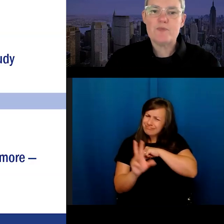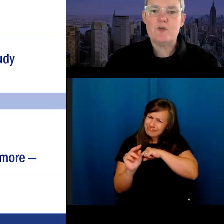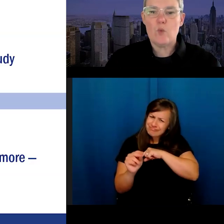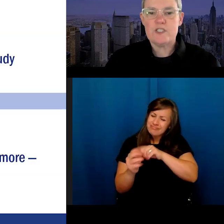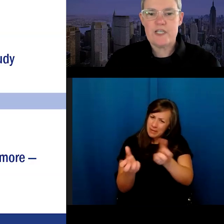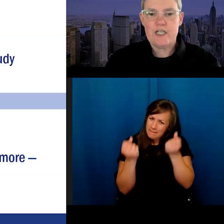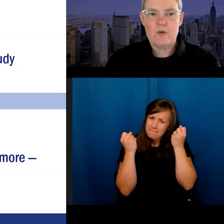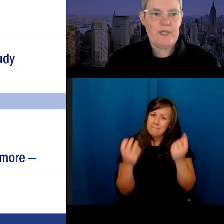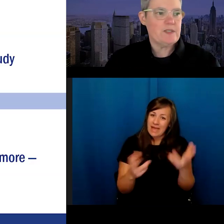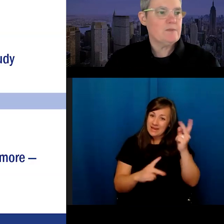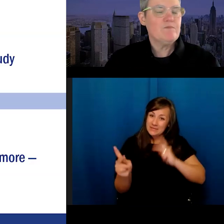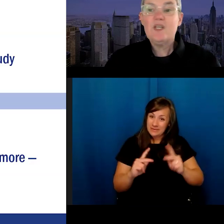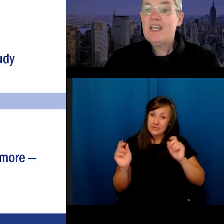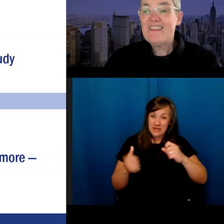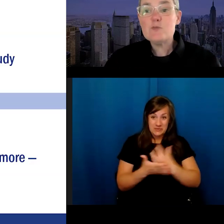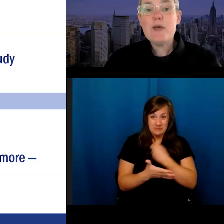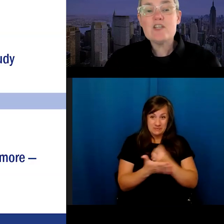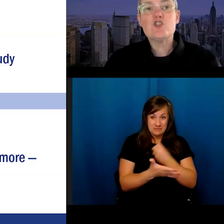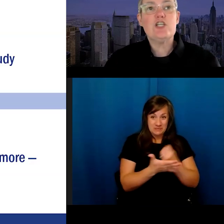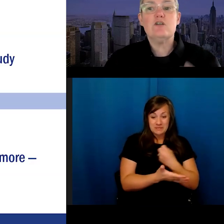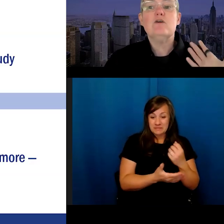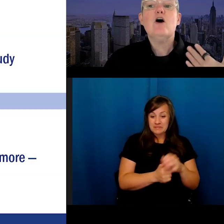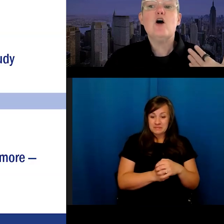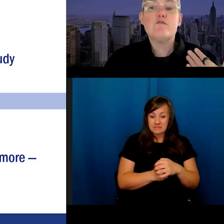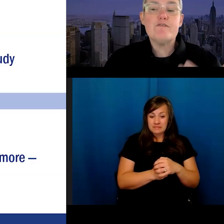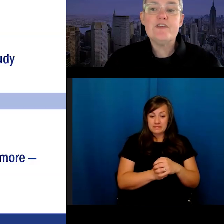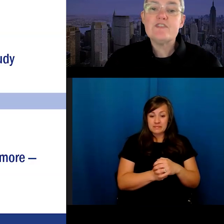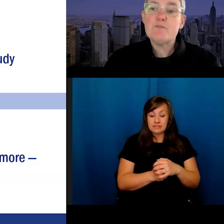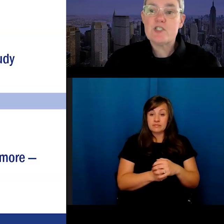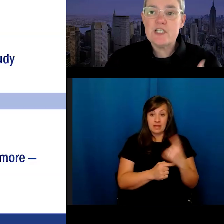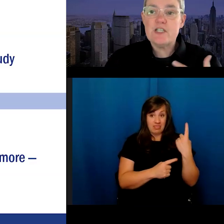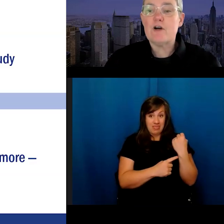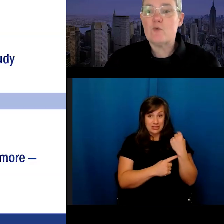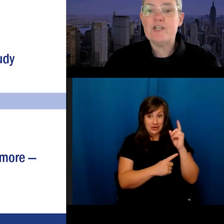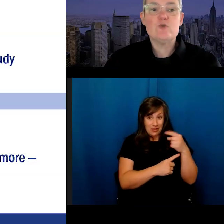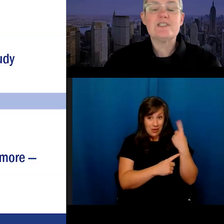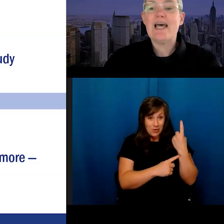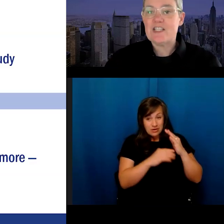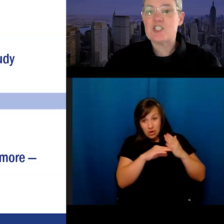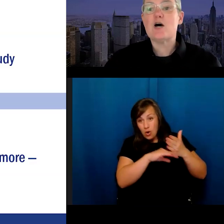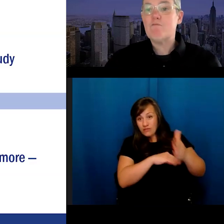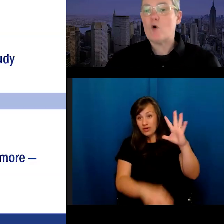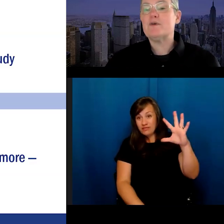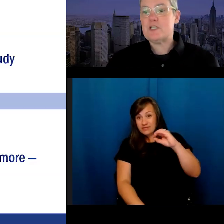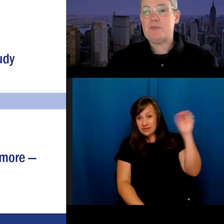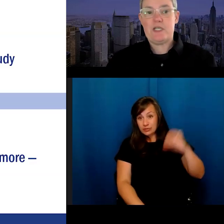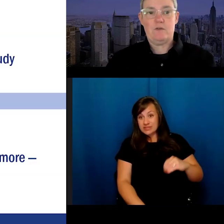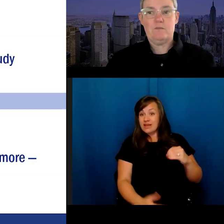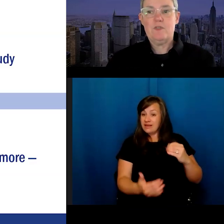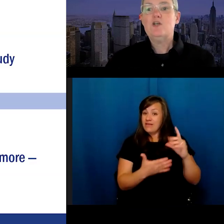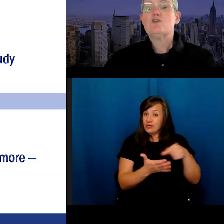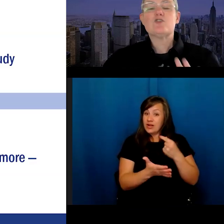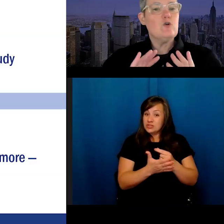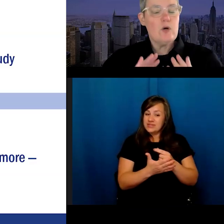CPL option once they know about it. This past year, over 50% of our graduates had some form of